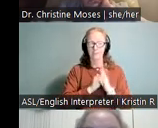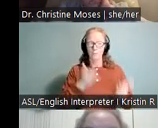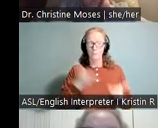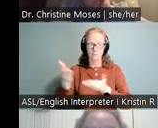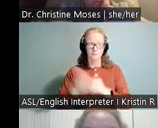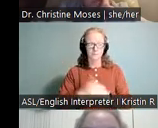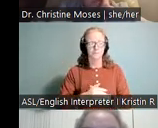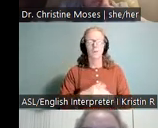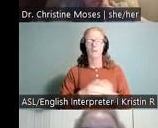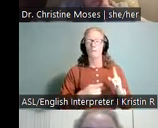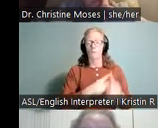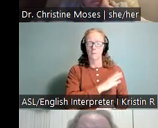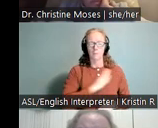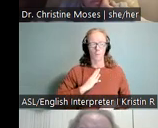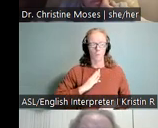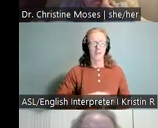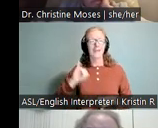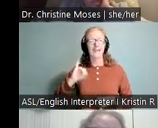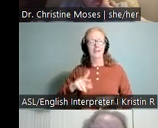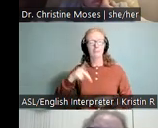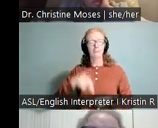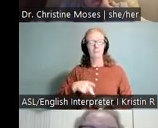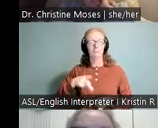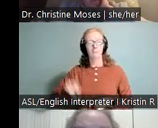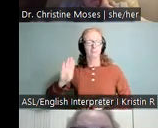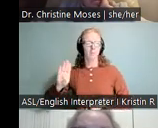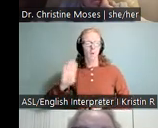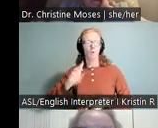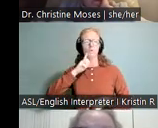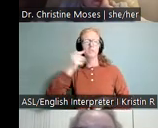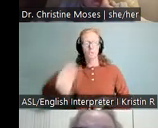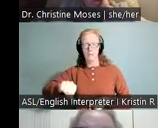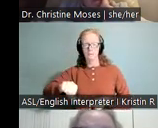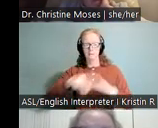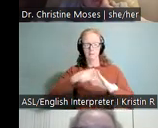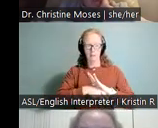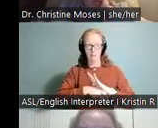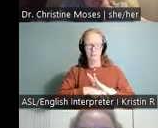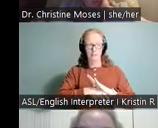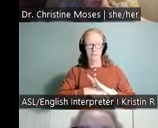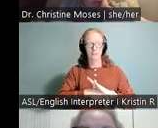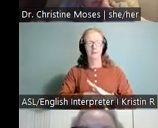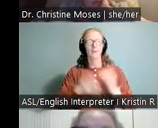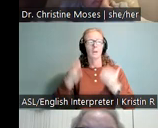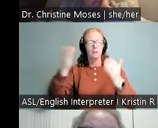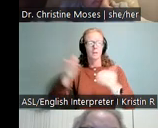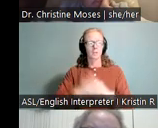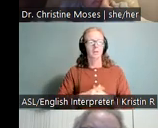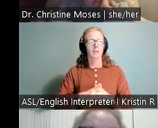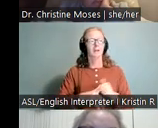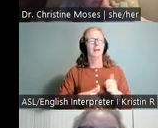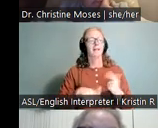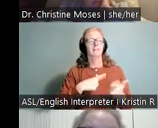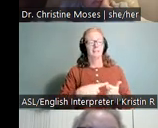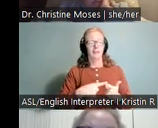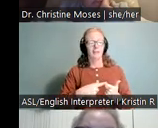Council must consider and vote to accept or reject the policy recommendations received from the board. Council's